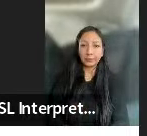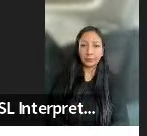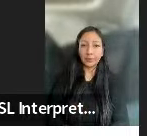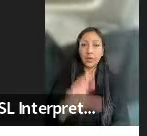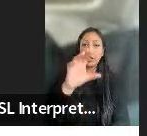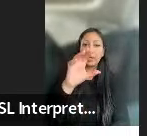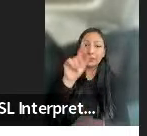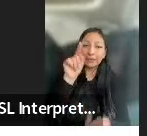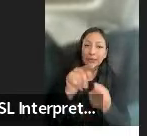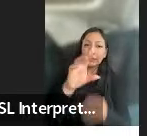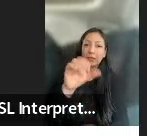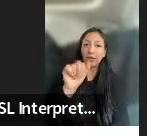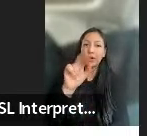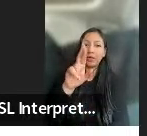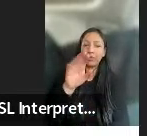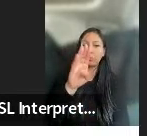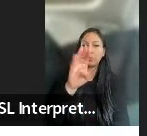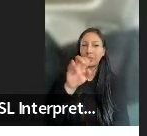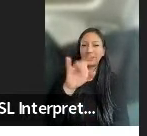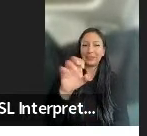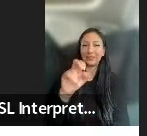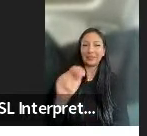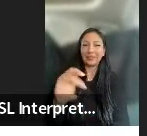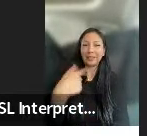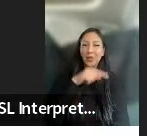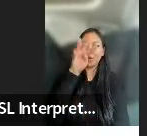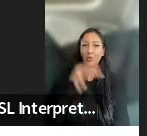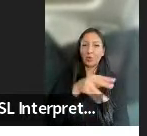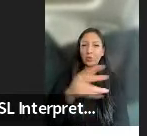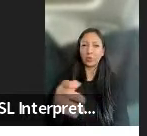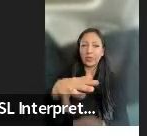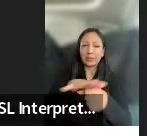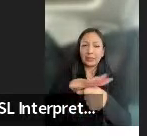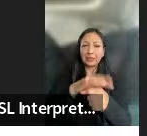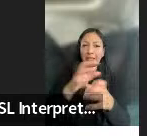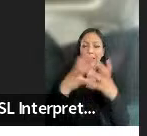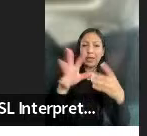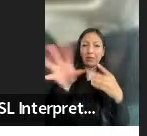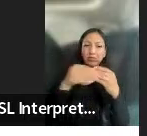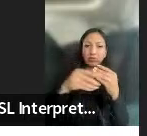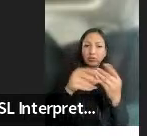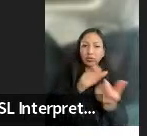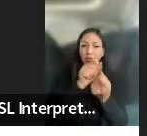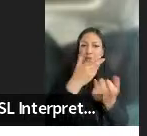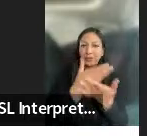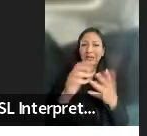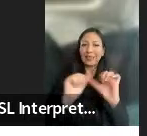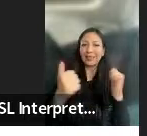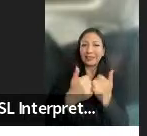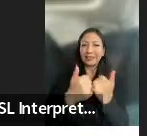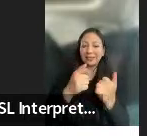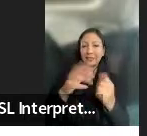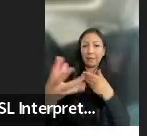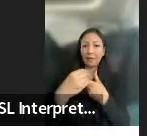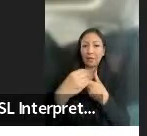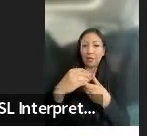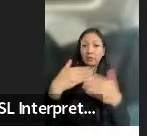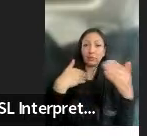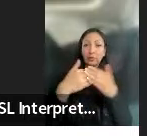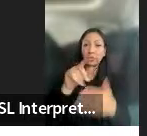Decarbonizing our energy grid is a big subject, and it involves a lot of different constituencies and agencies. By